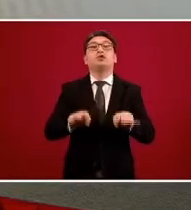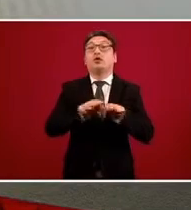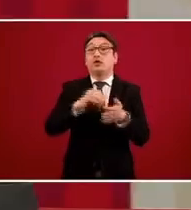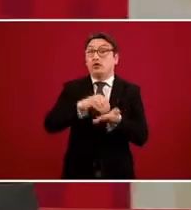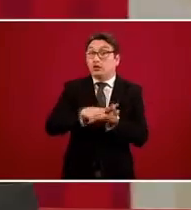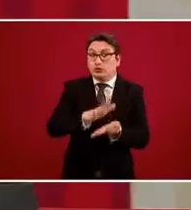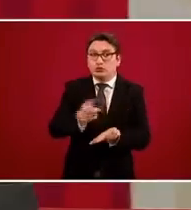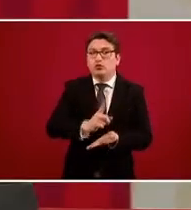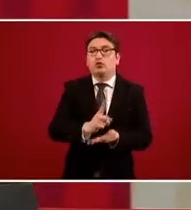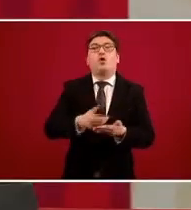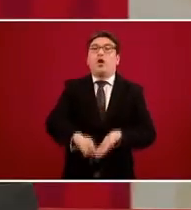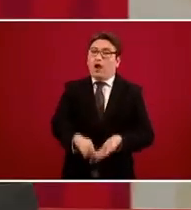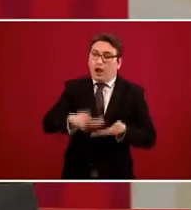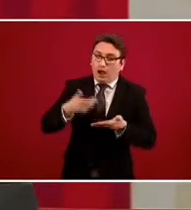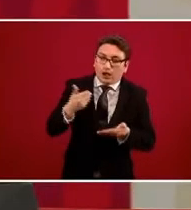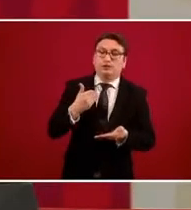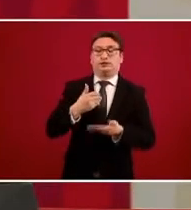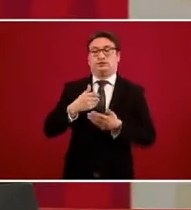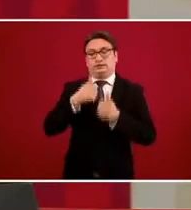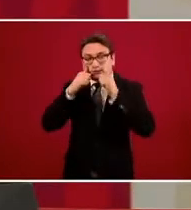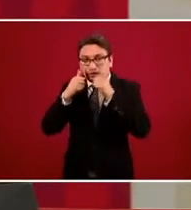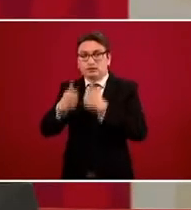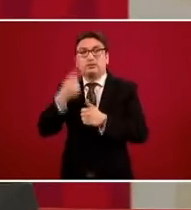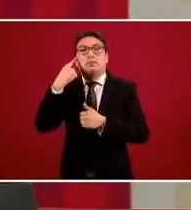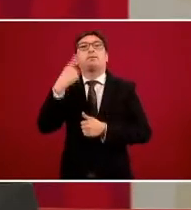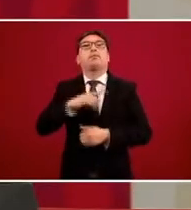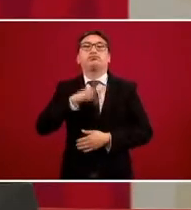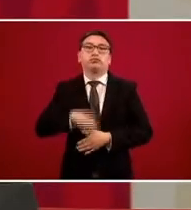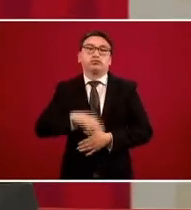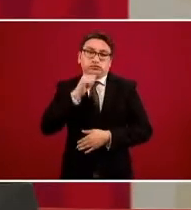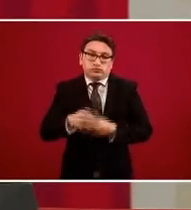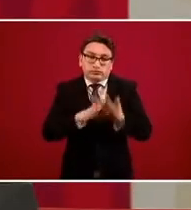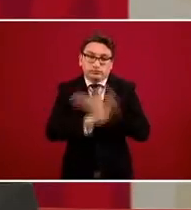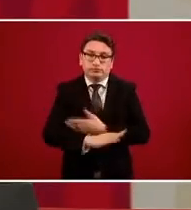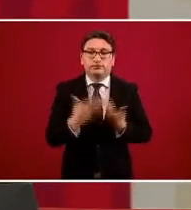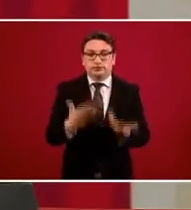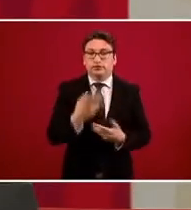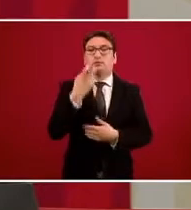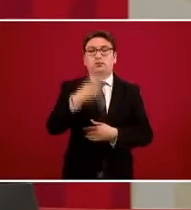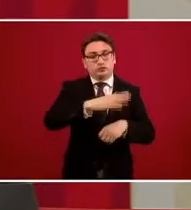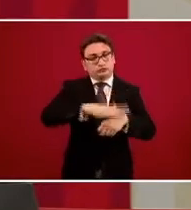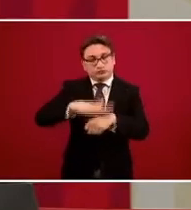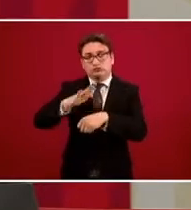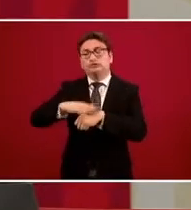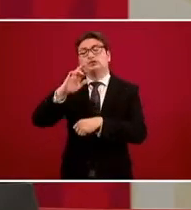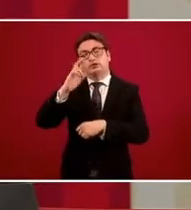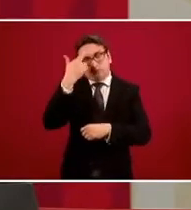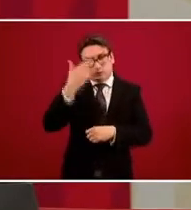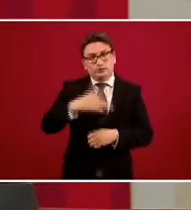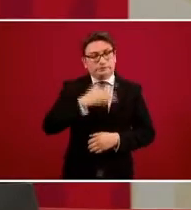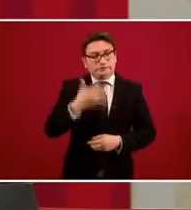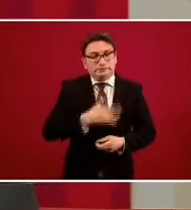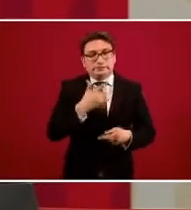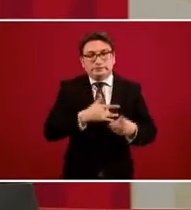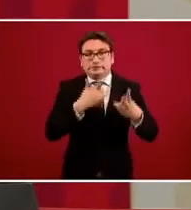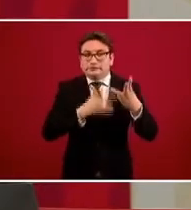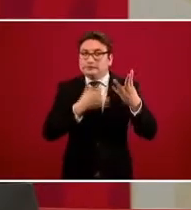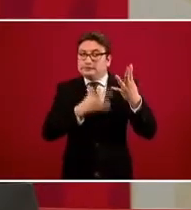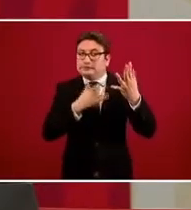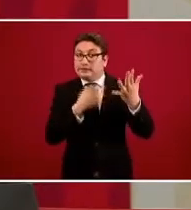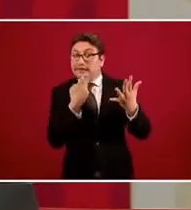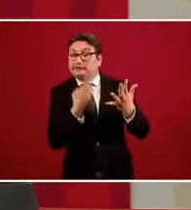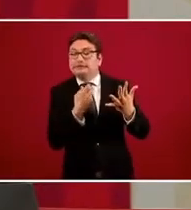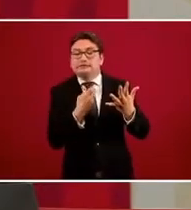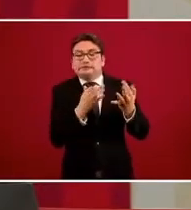if this is not notified, it obviously doesn't come into the registry. But the important thing is not the notification.